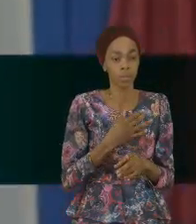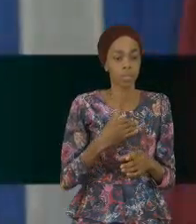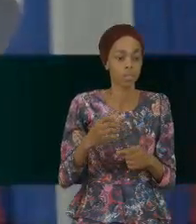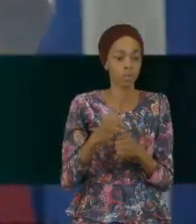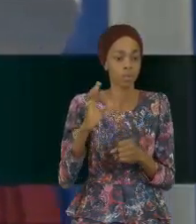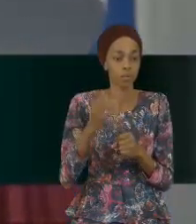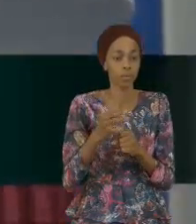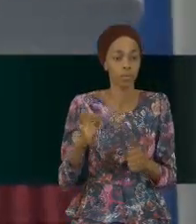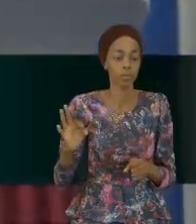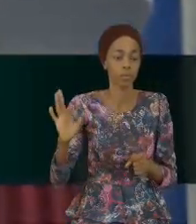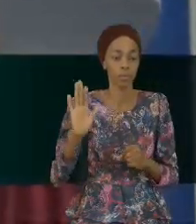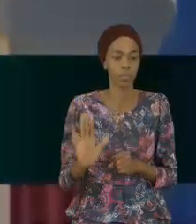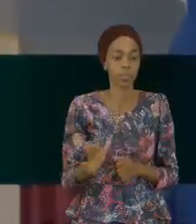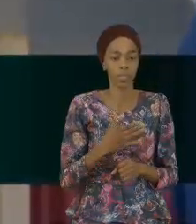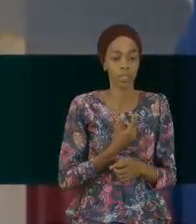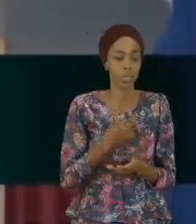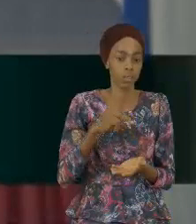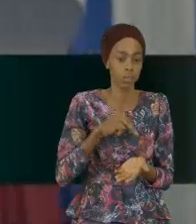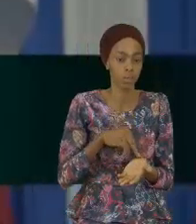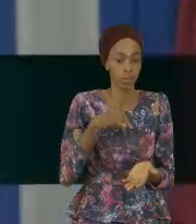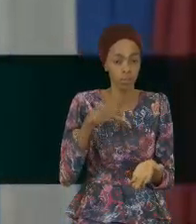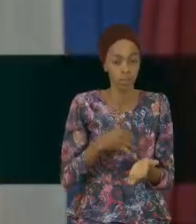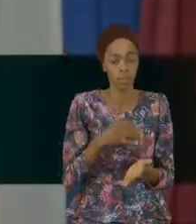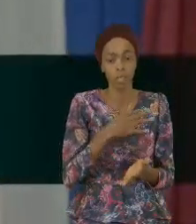nurse the child for me, and I